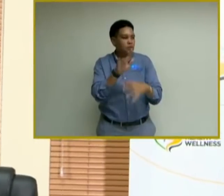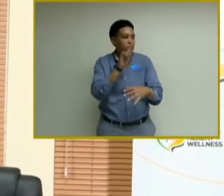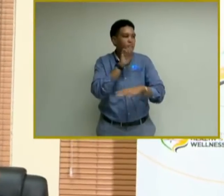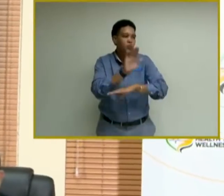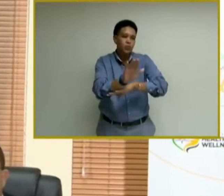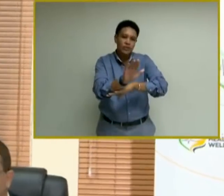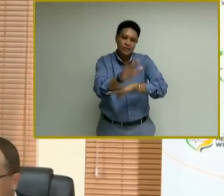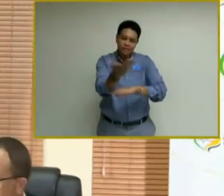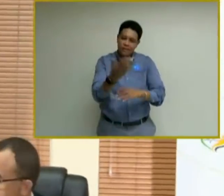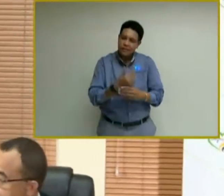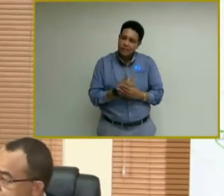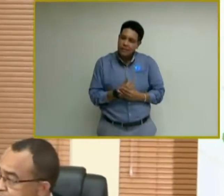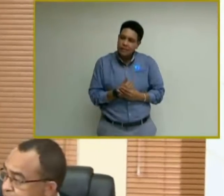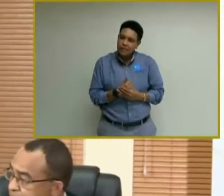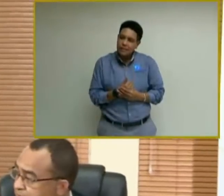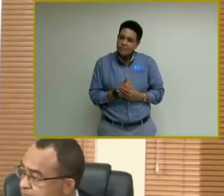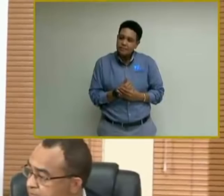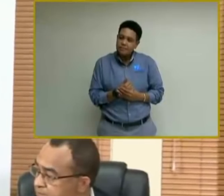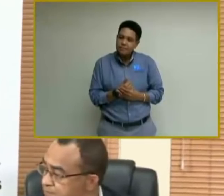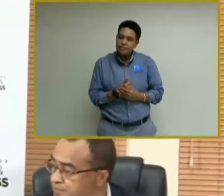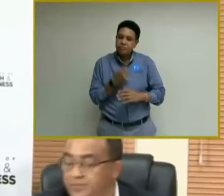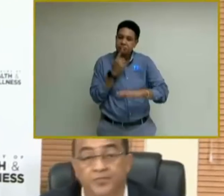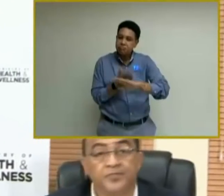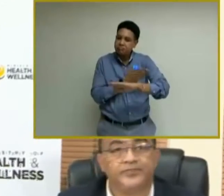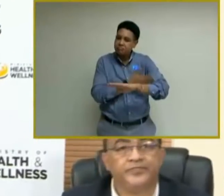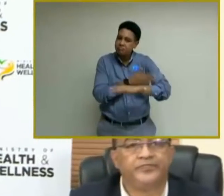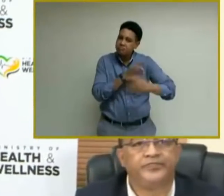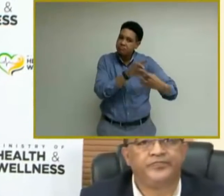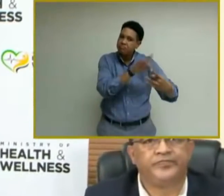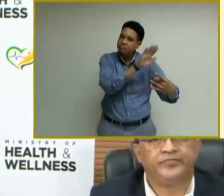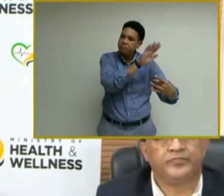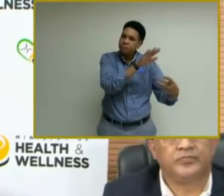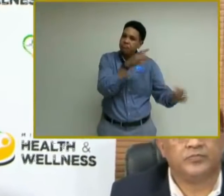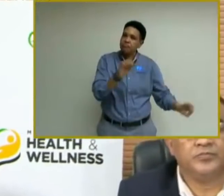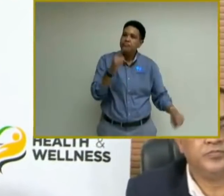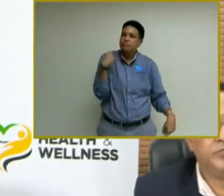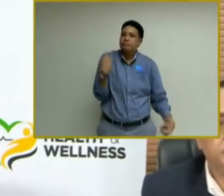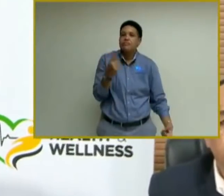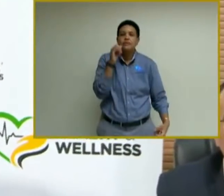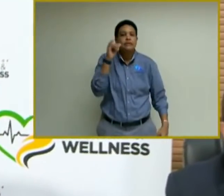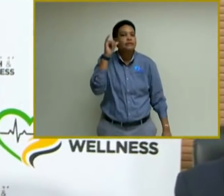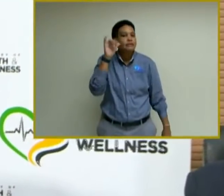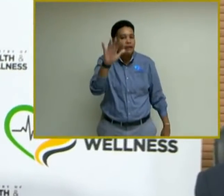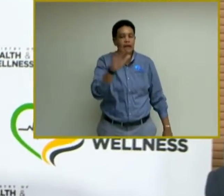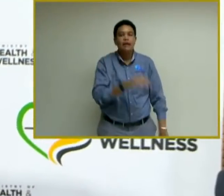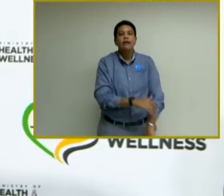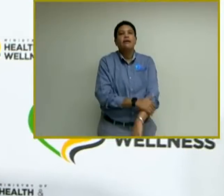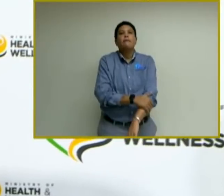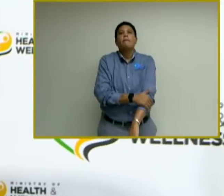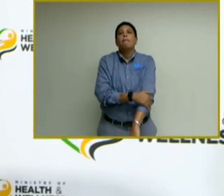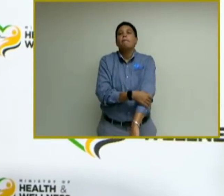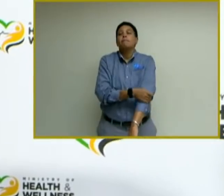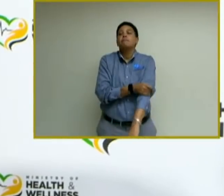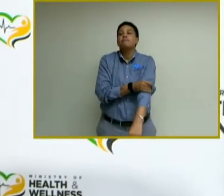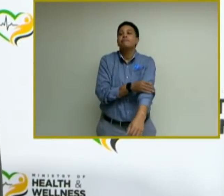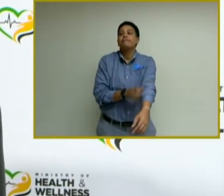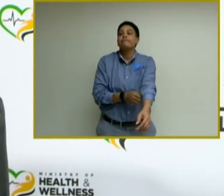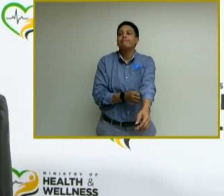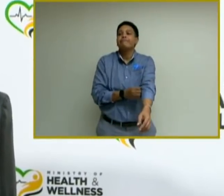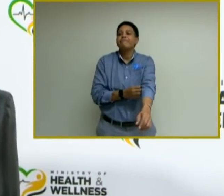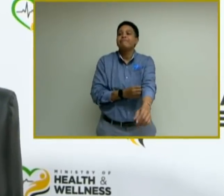evening. So the updates, so as of yesterday, we have had